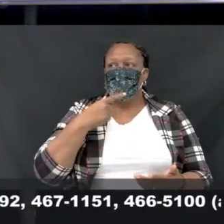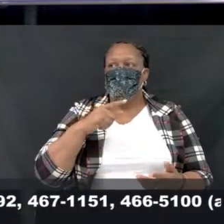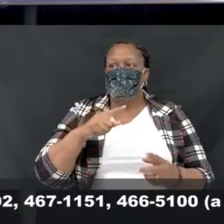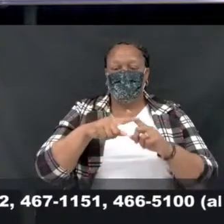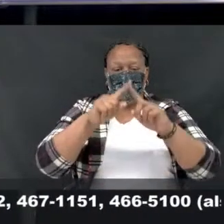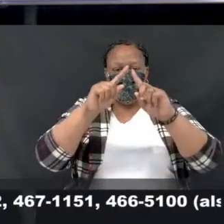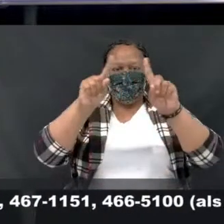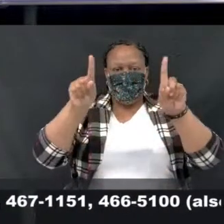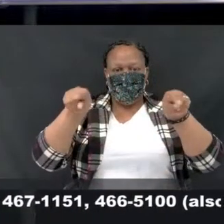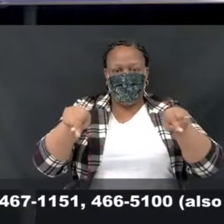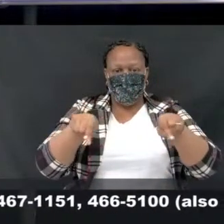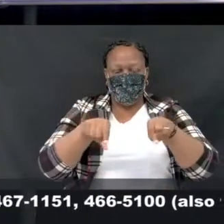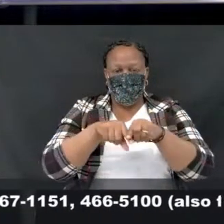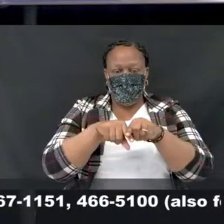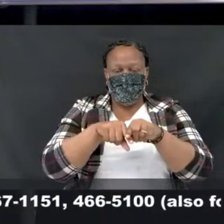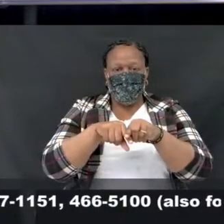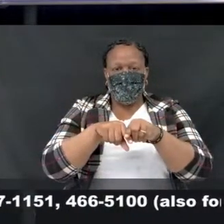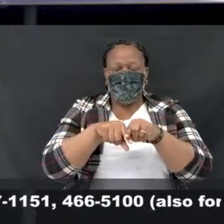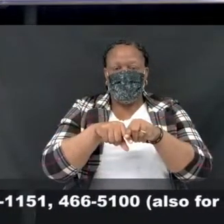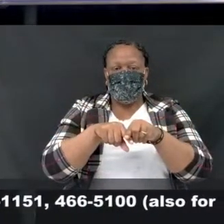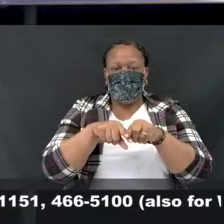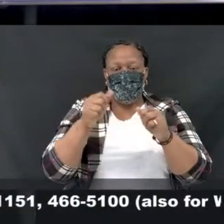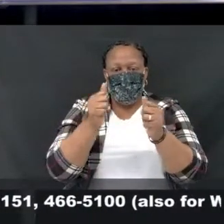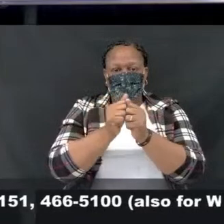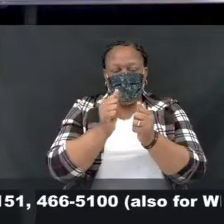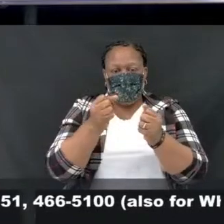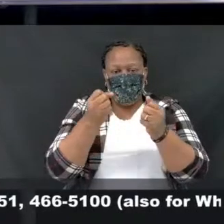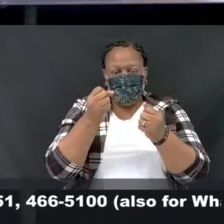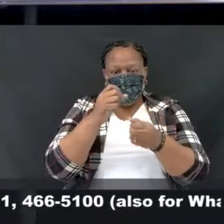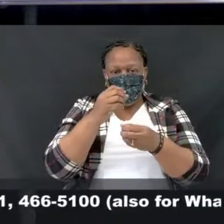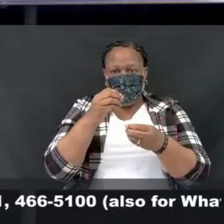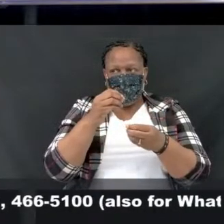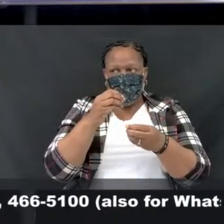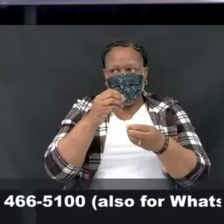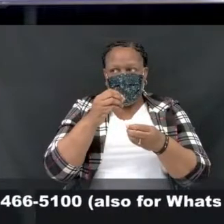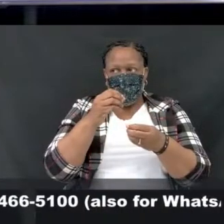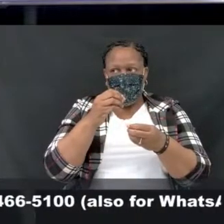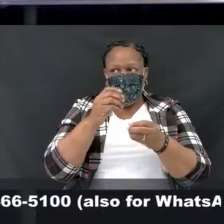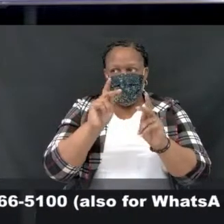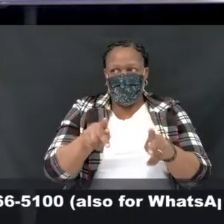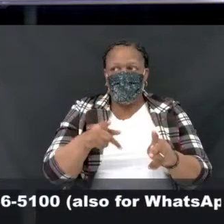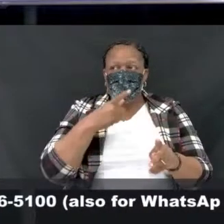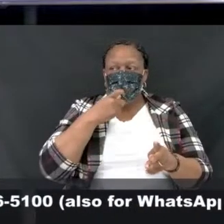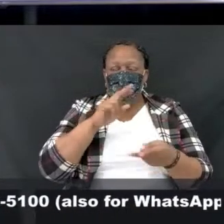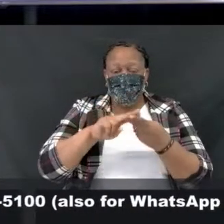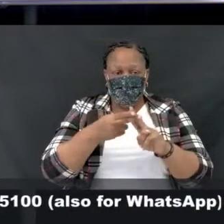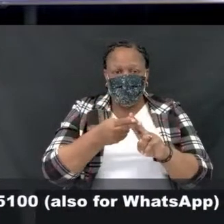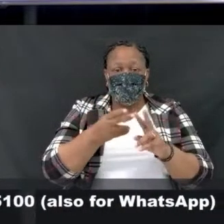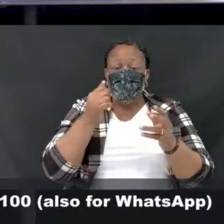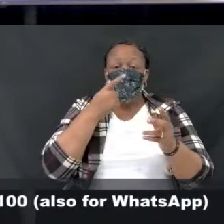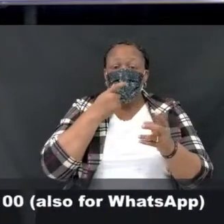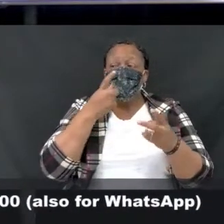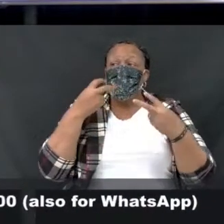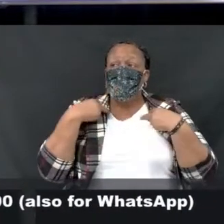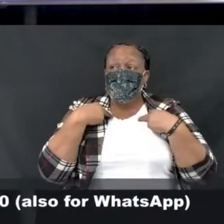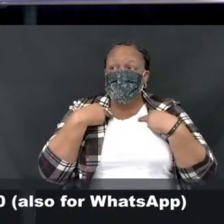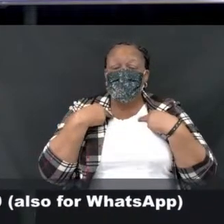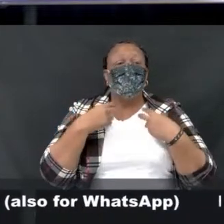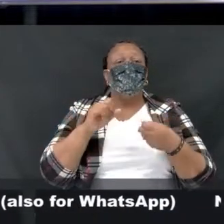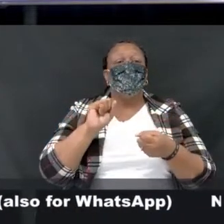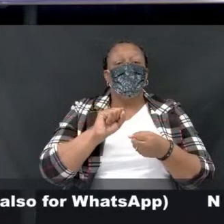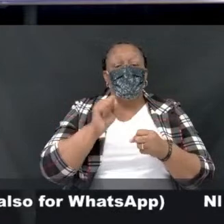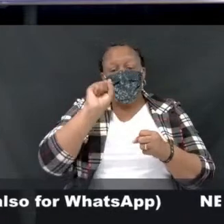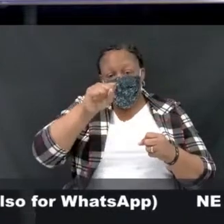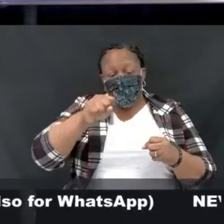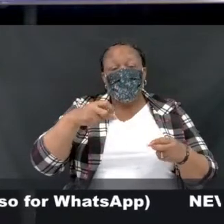be here on a weekly basis, it does not mean that we are not going to be working behind the scenes. The virus is still here.